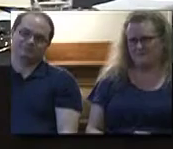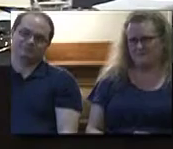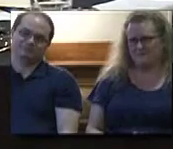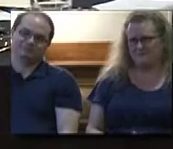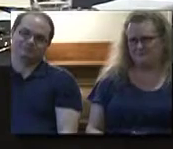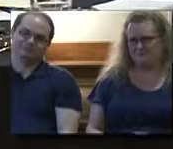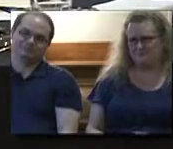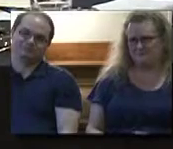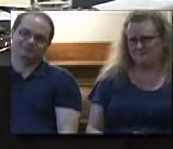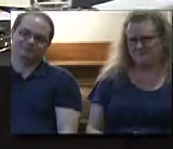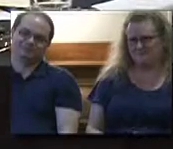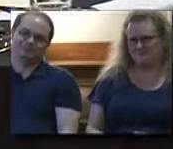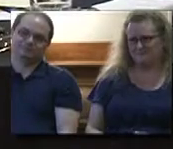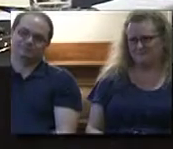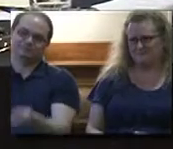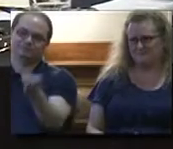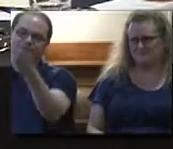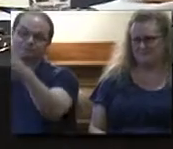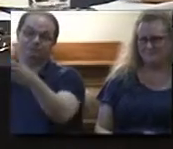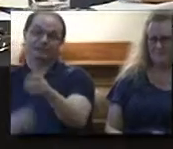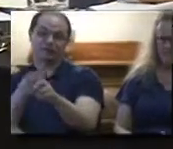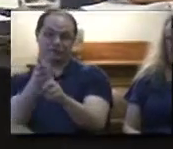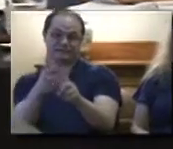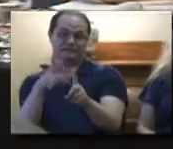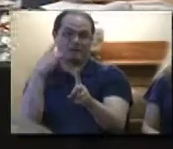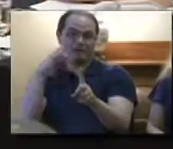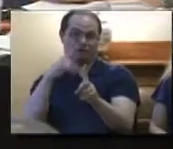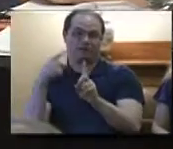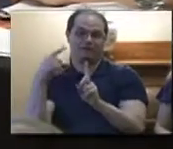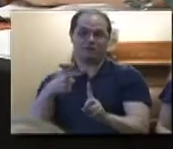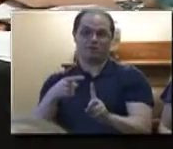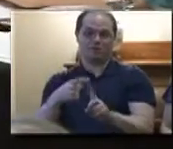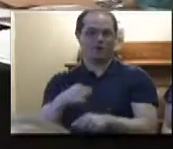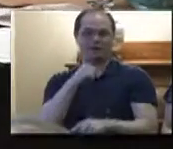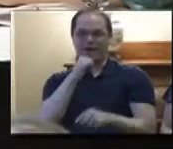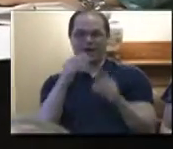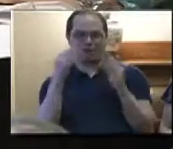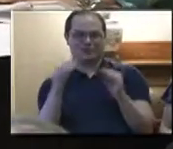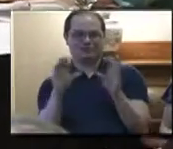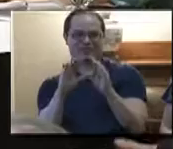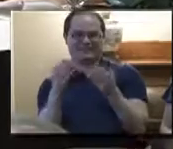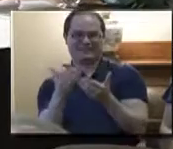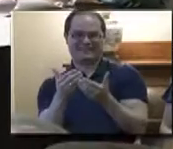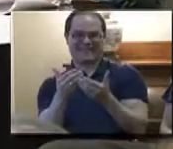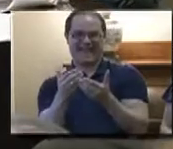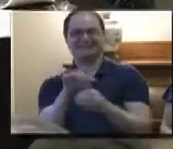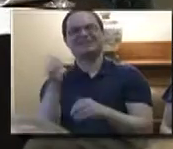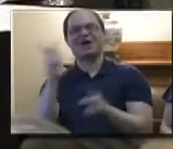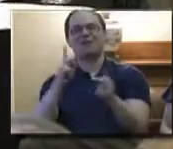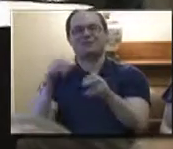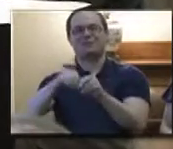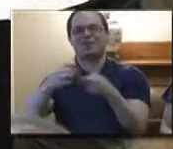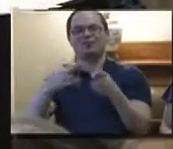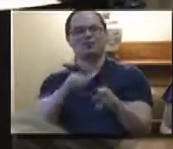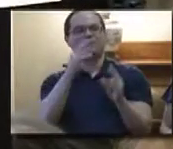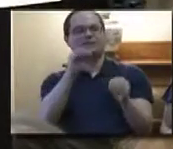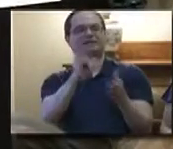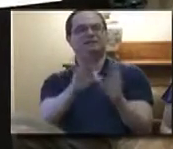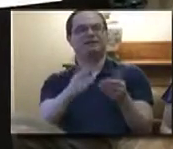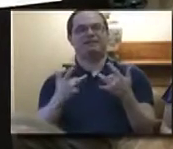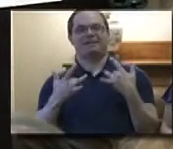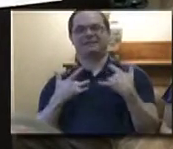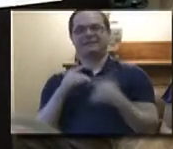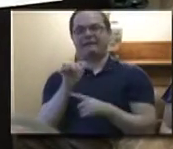grammar. And just to add to that, I don't teach the class. There's other people in the room that teach the class